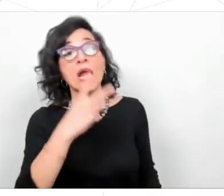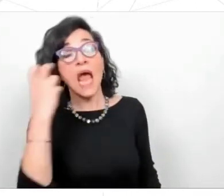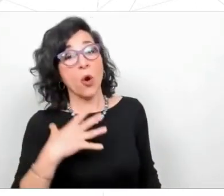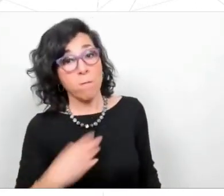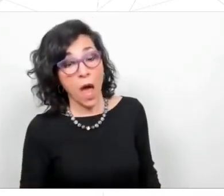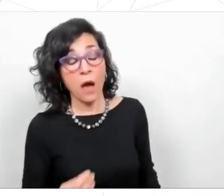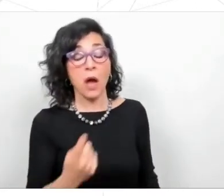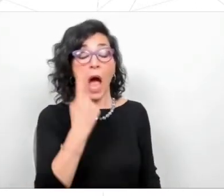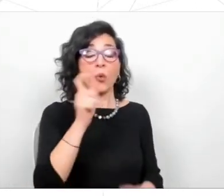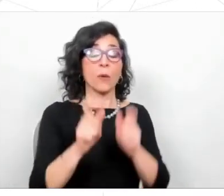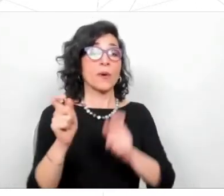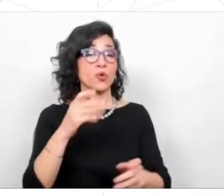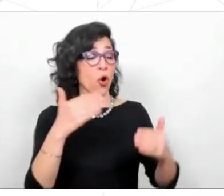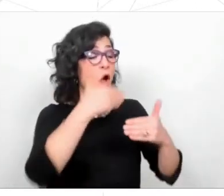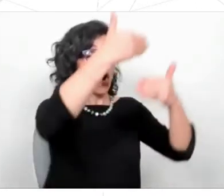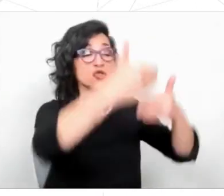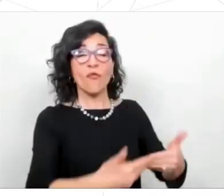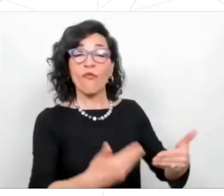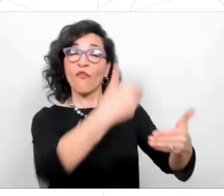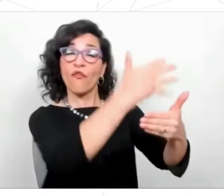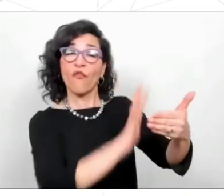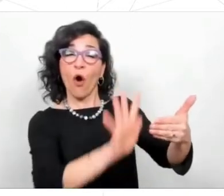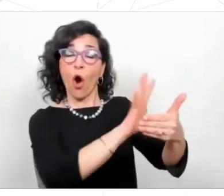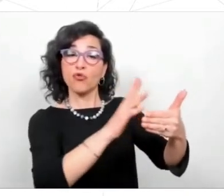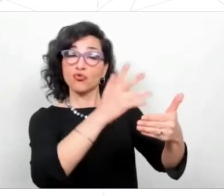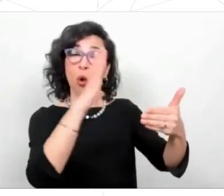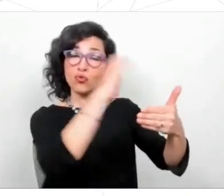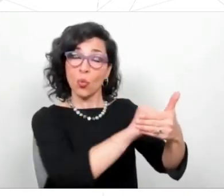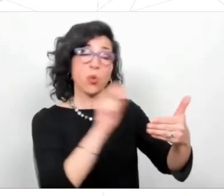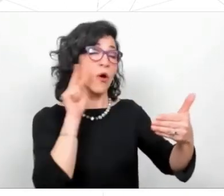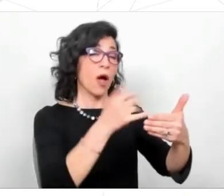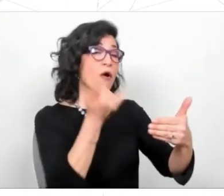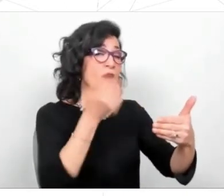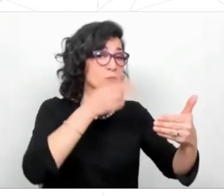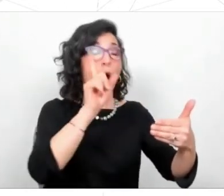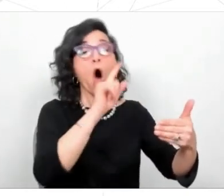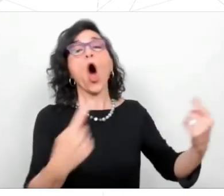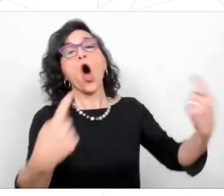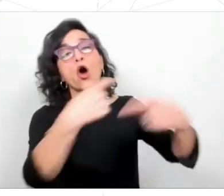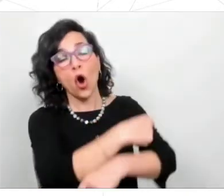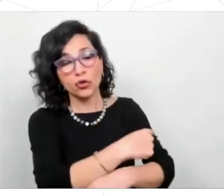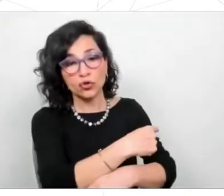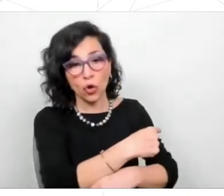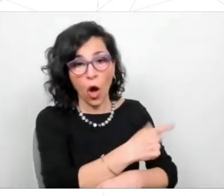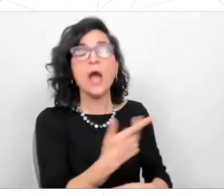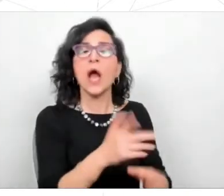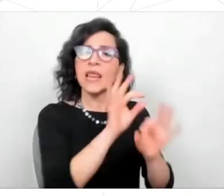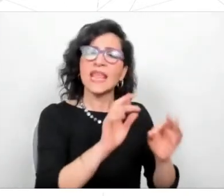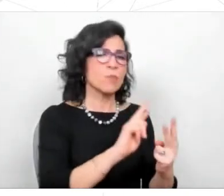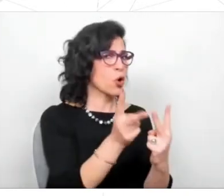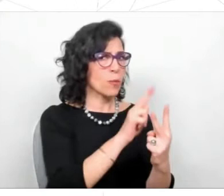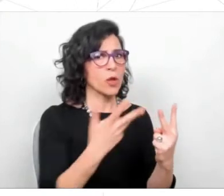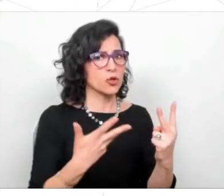better with a darker background. Some people see better with a lighter background. Both of those are available as well. And even within each of